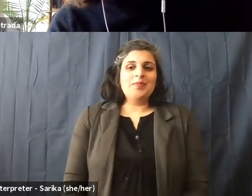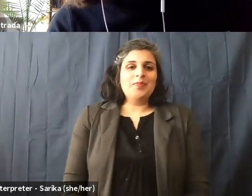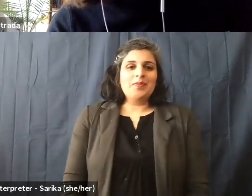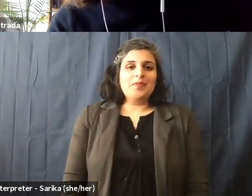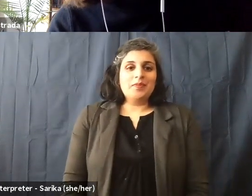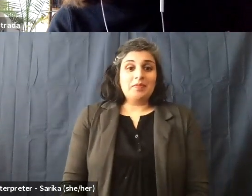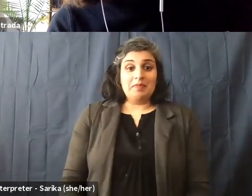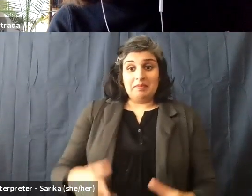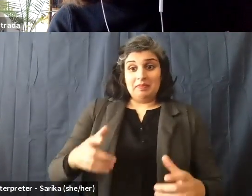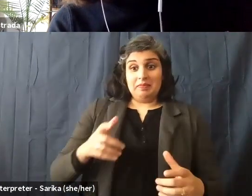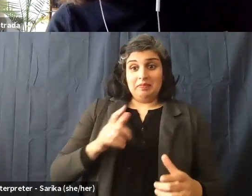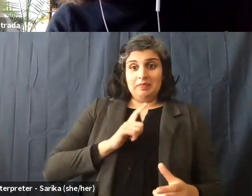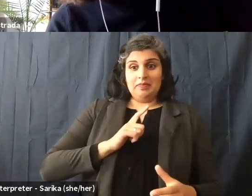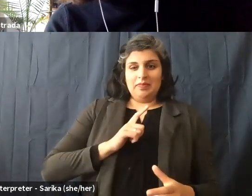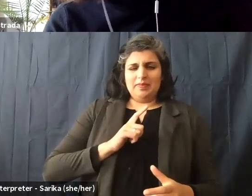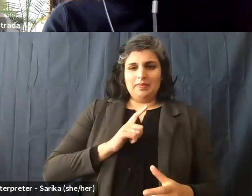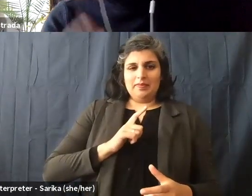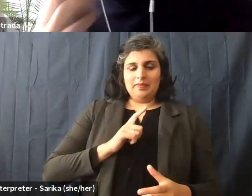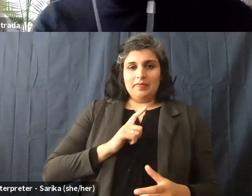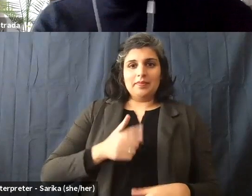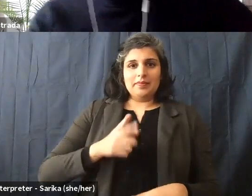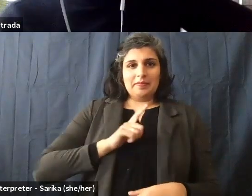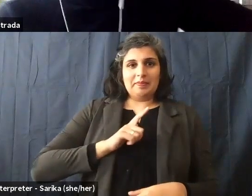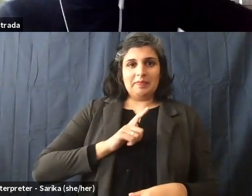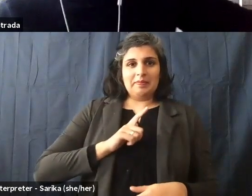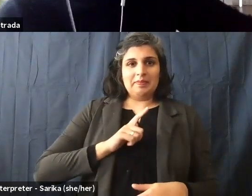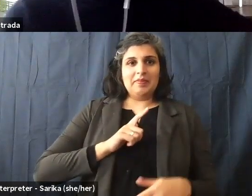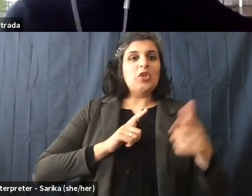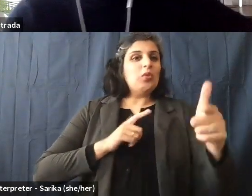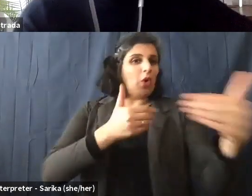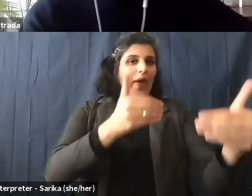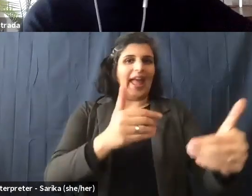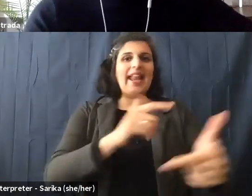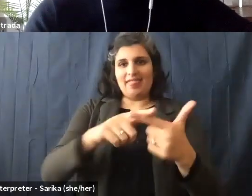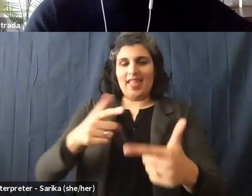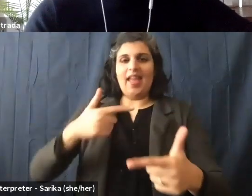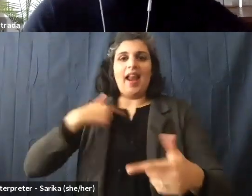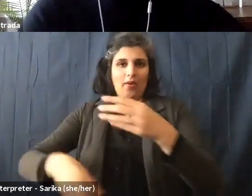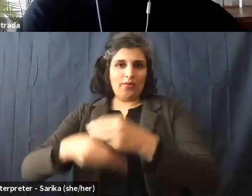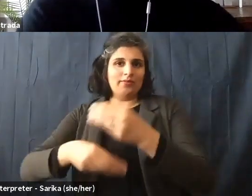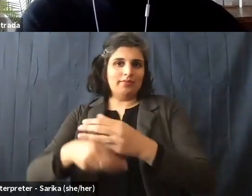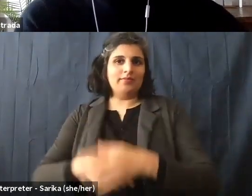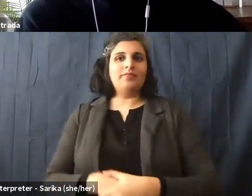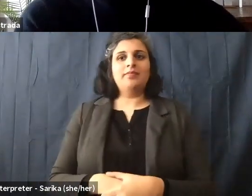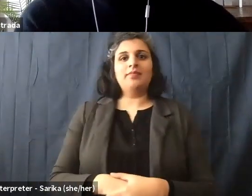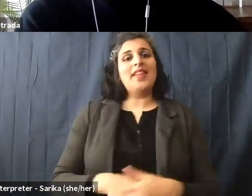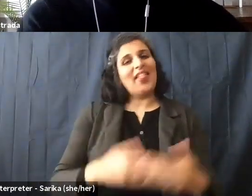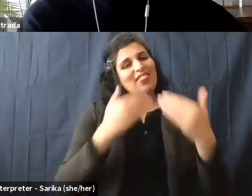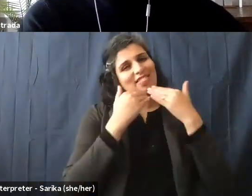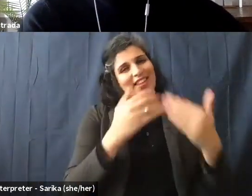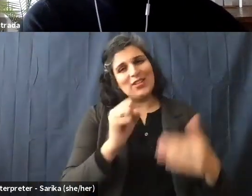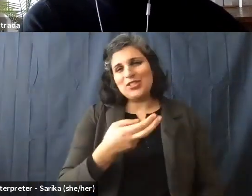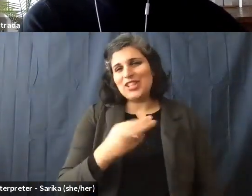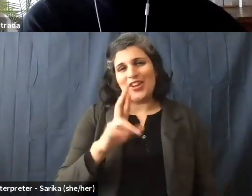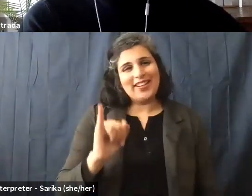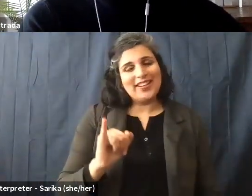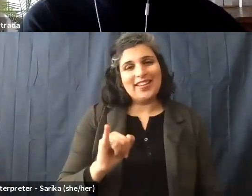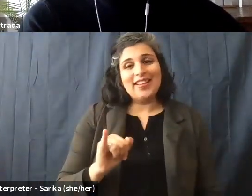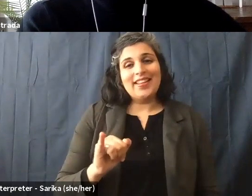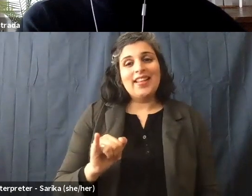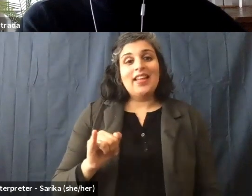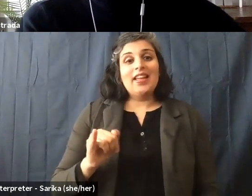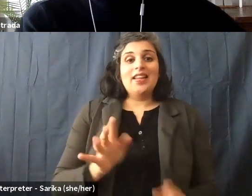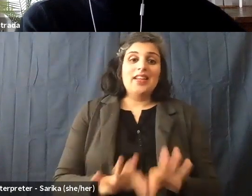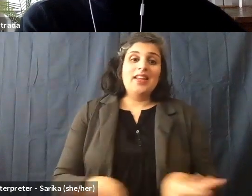Should I start? Start and I can add on. Okay. So thank you, Sherry. And yes, I think it's really important